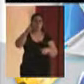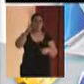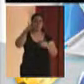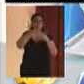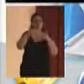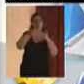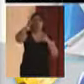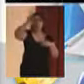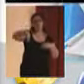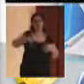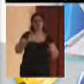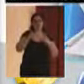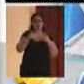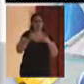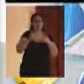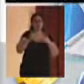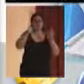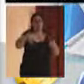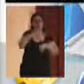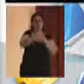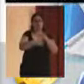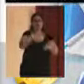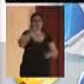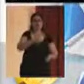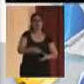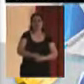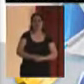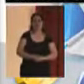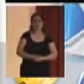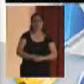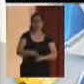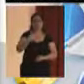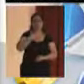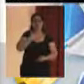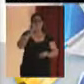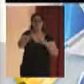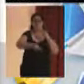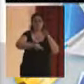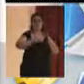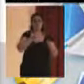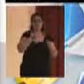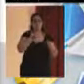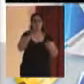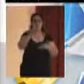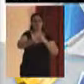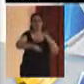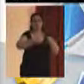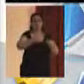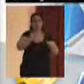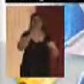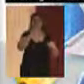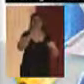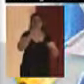have to remember that the users are users. That means that they're going to properly use the